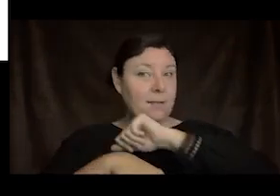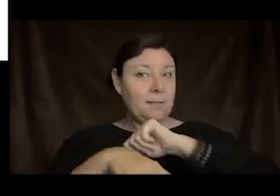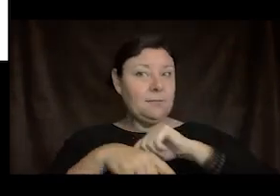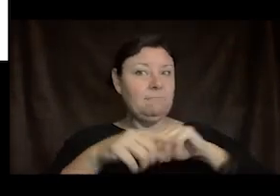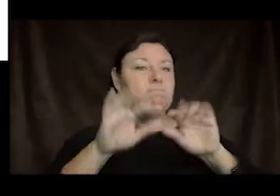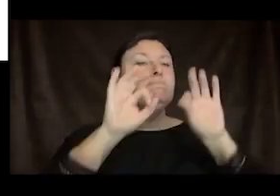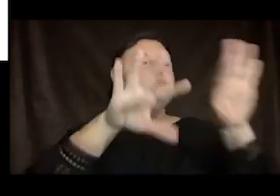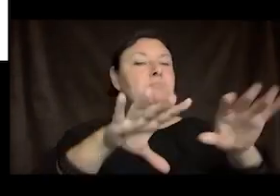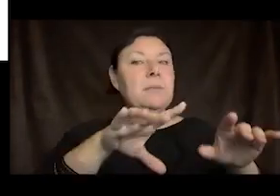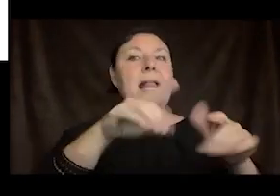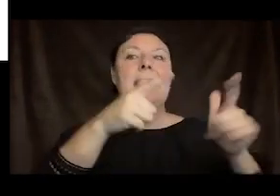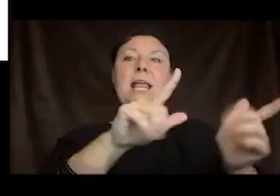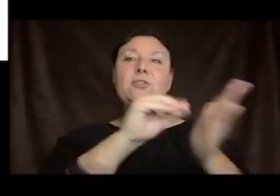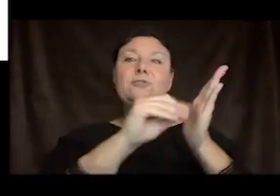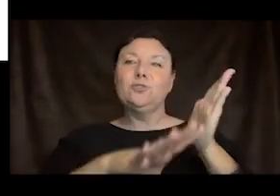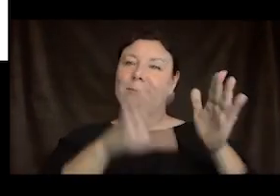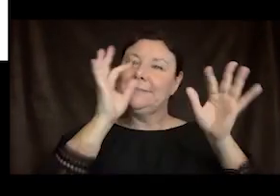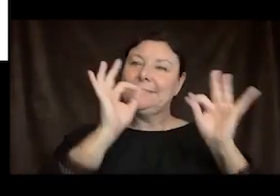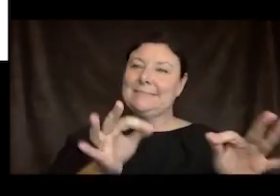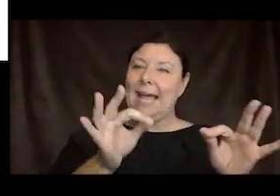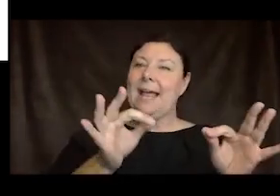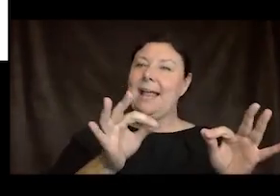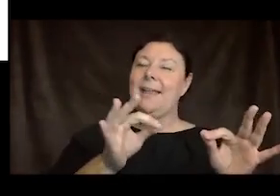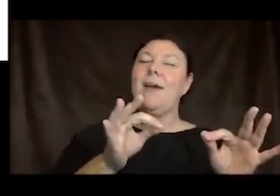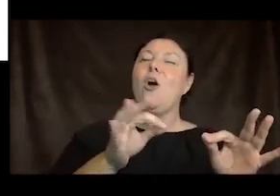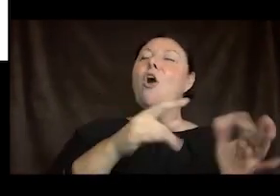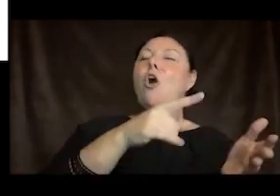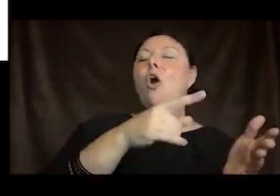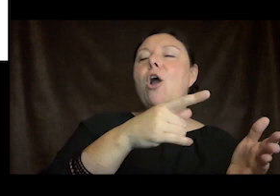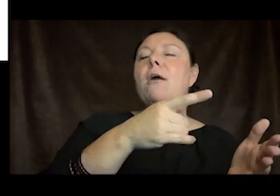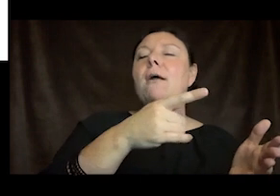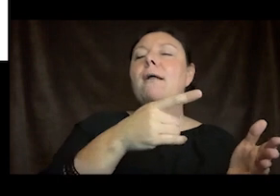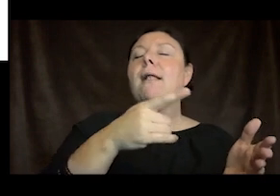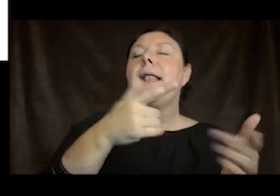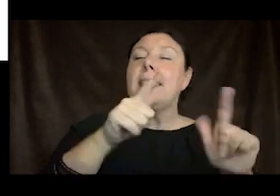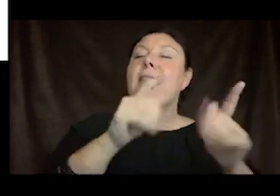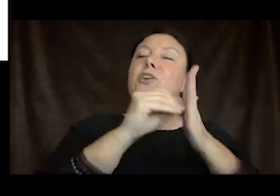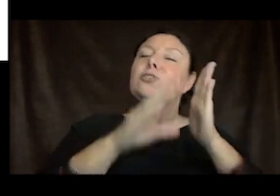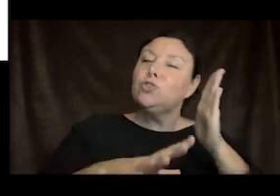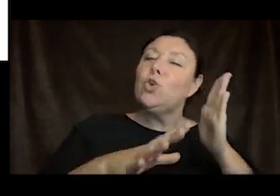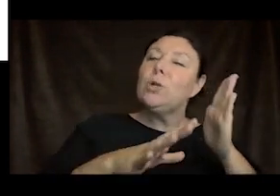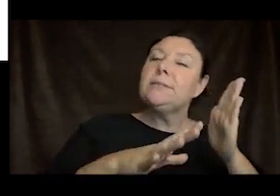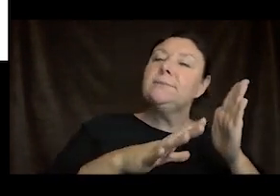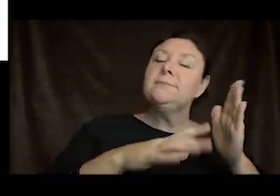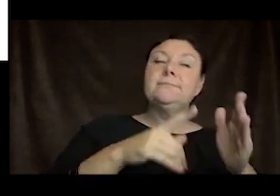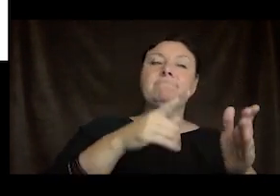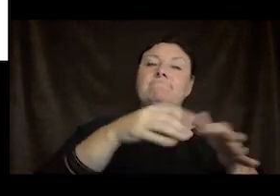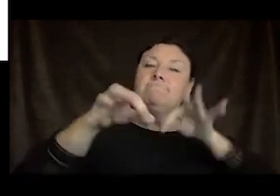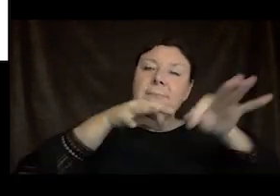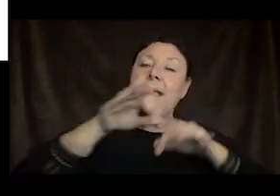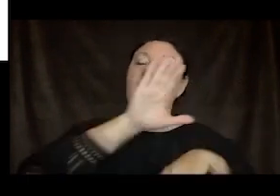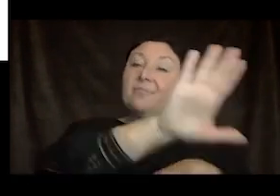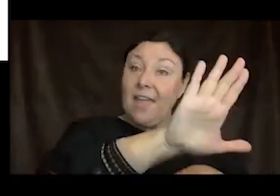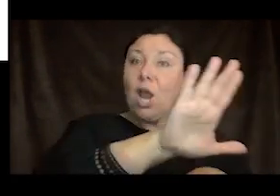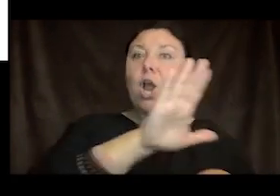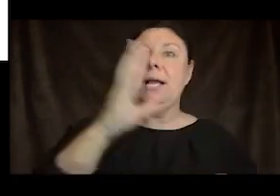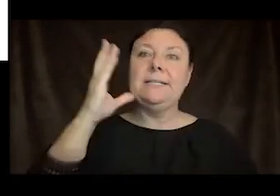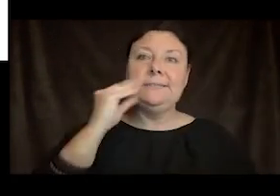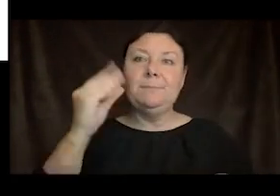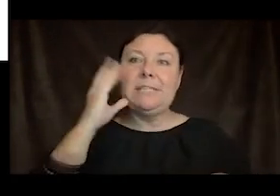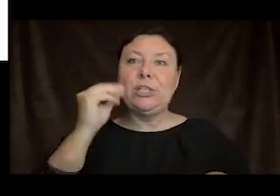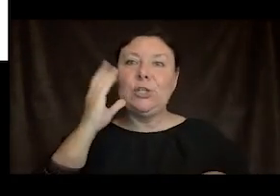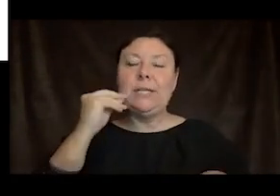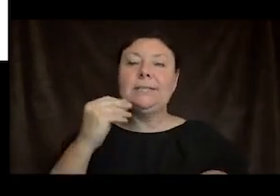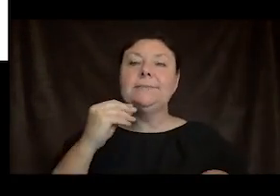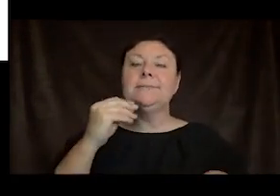understanding that, they can present what they think and what they feel about that as a racialized experience, or